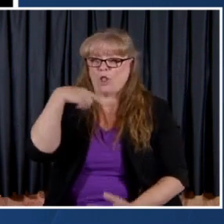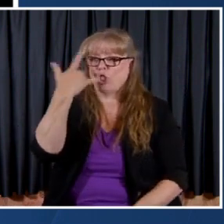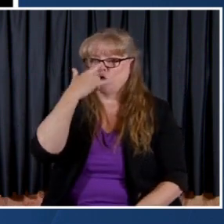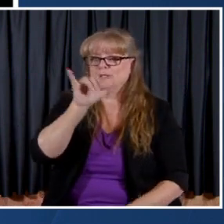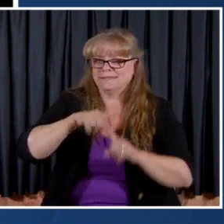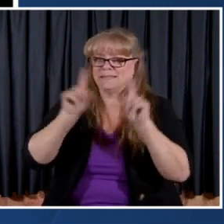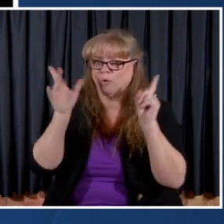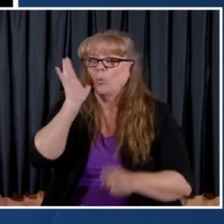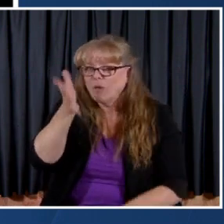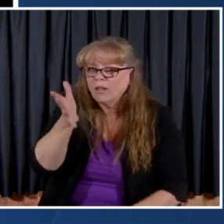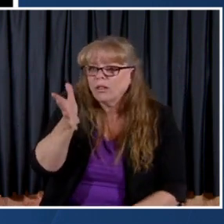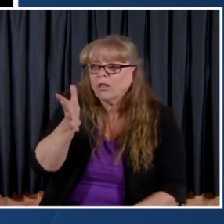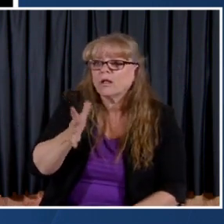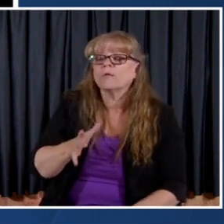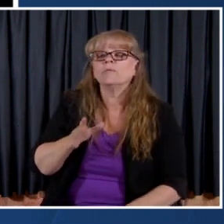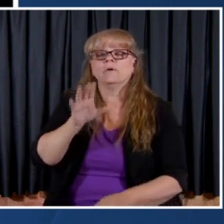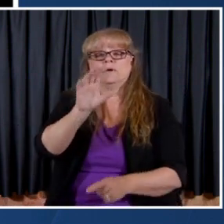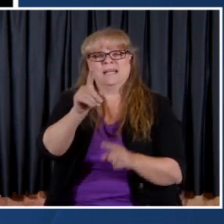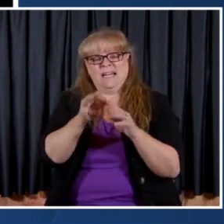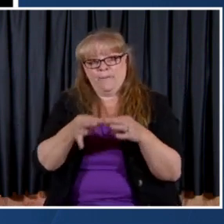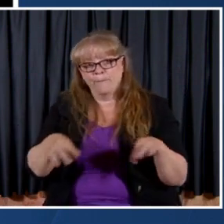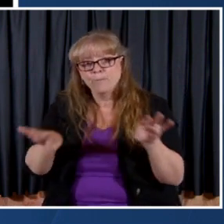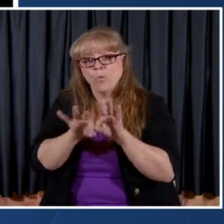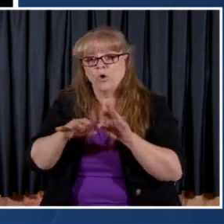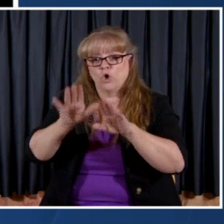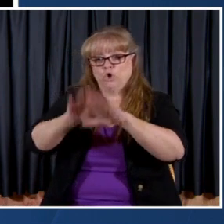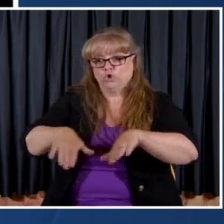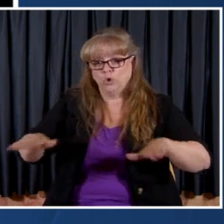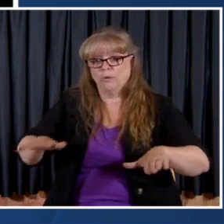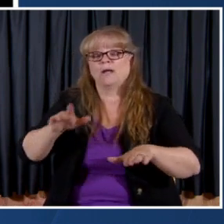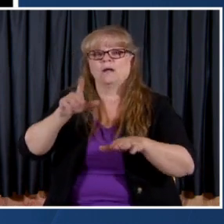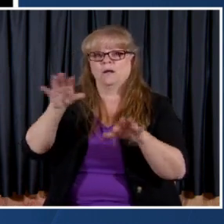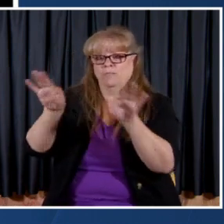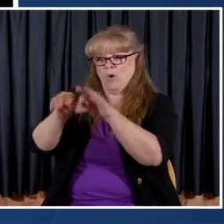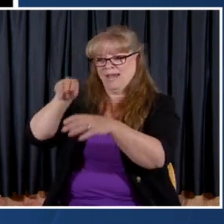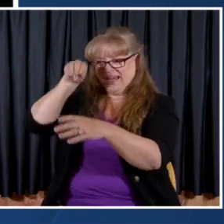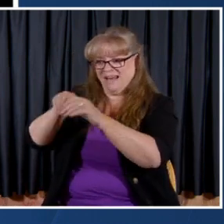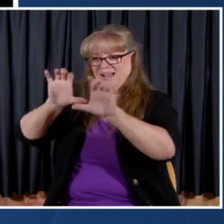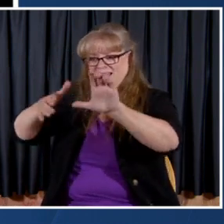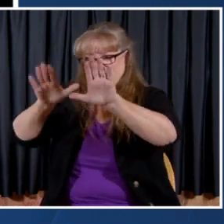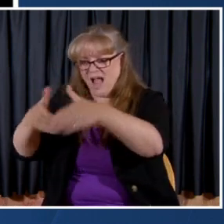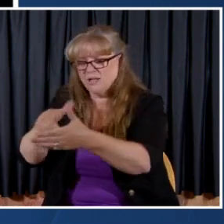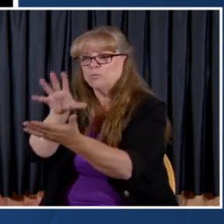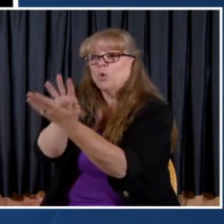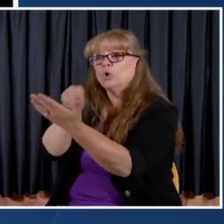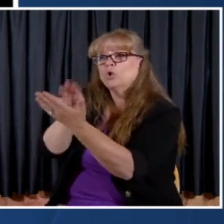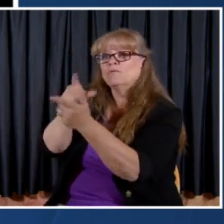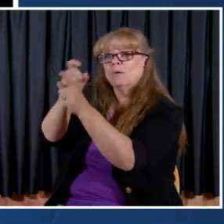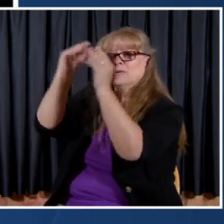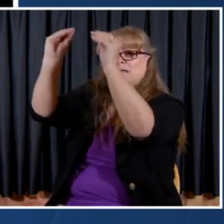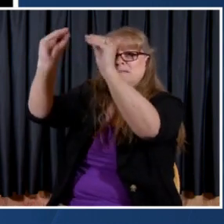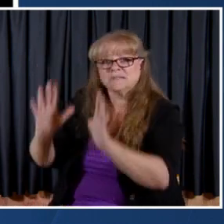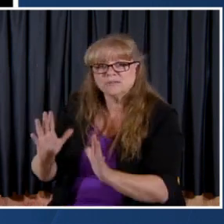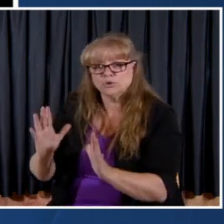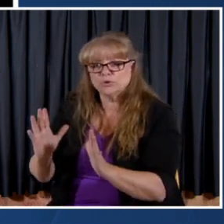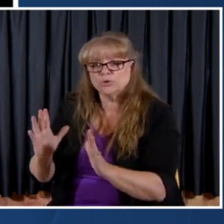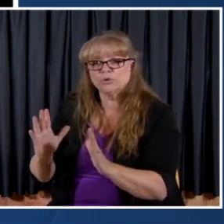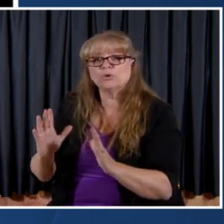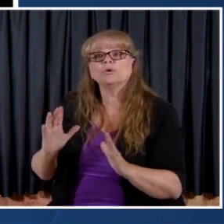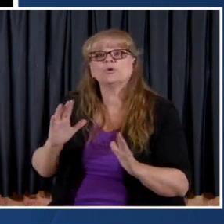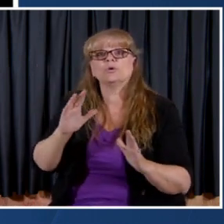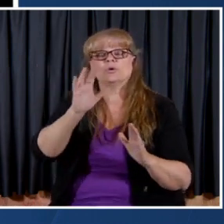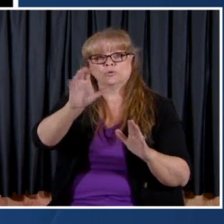there's in classroom instruction occurring today, not the regular in classroom schedule, but many schools are available